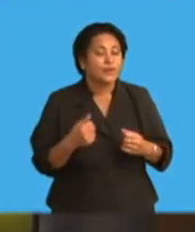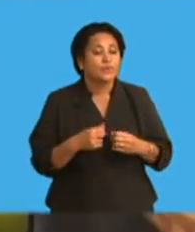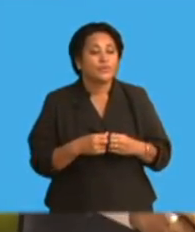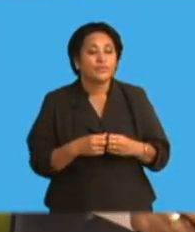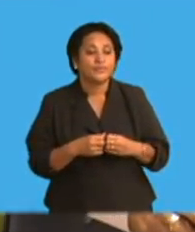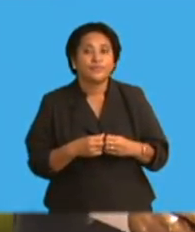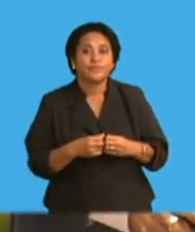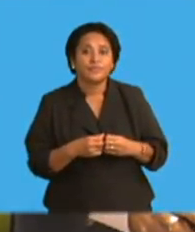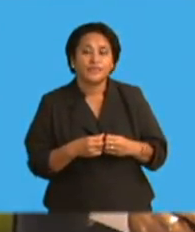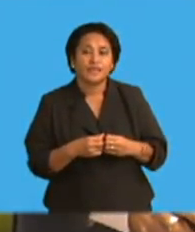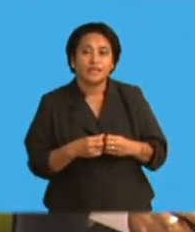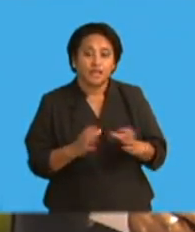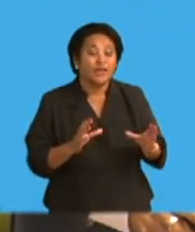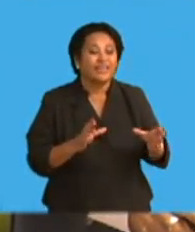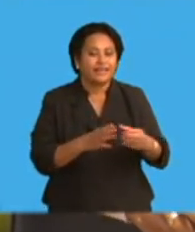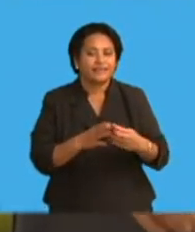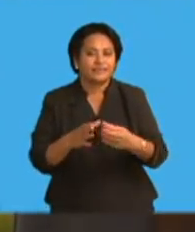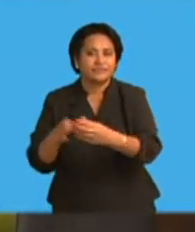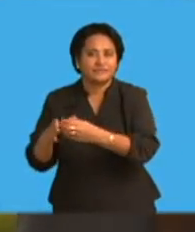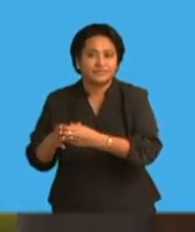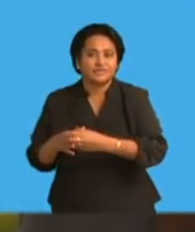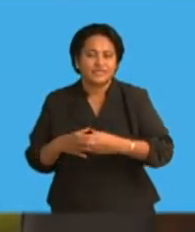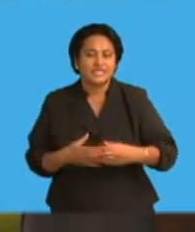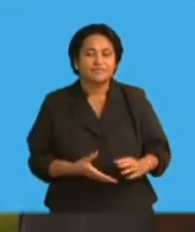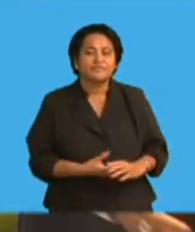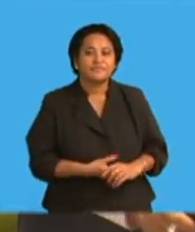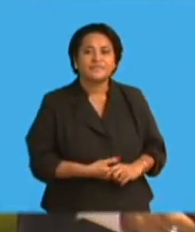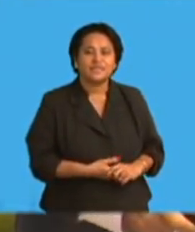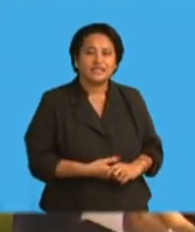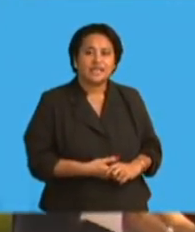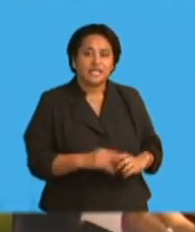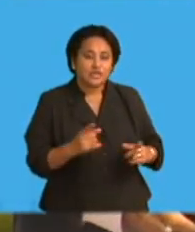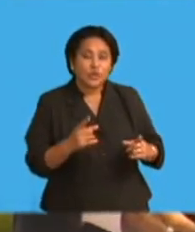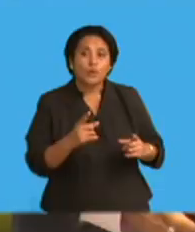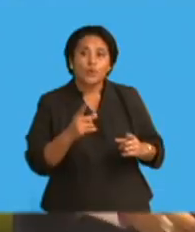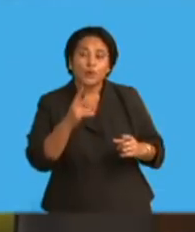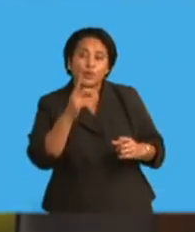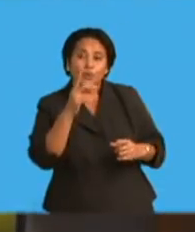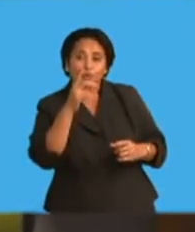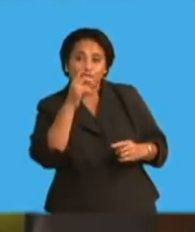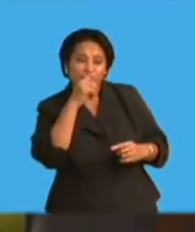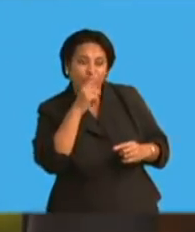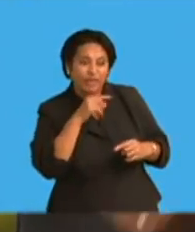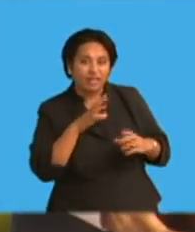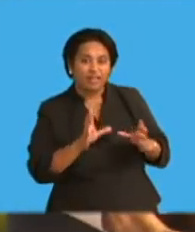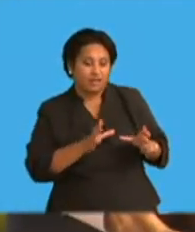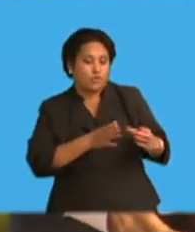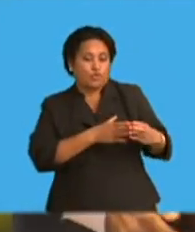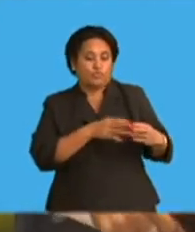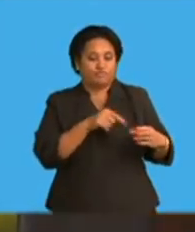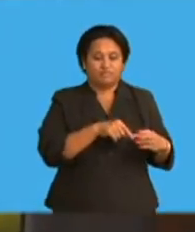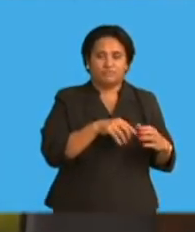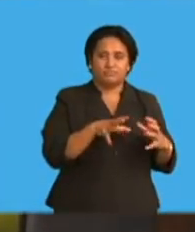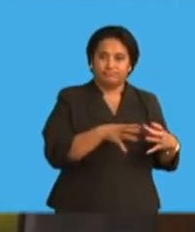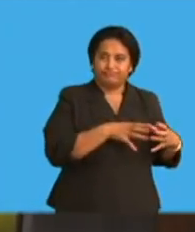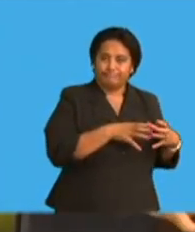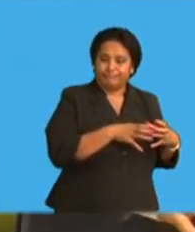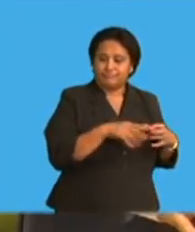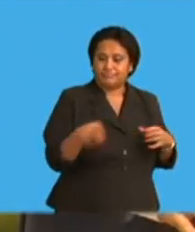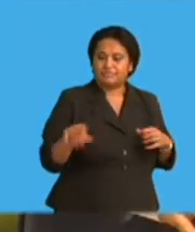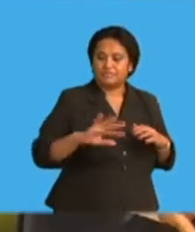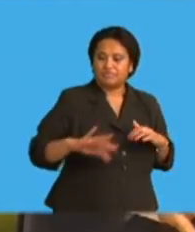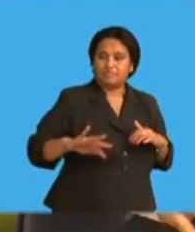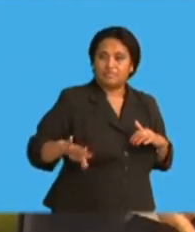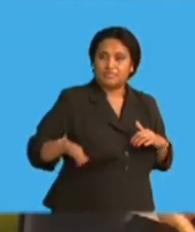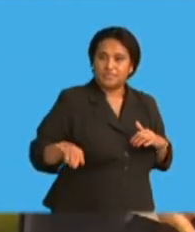happened a few years ago. When all these homogenistic policies, treating everybody, one group, things like that. Who got the Class A shares in